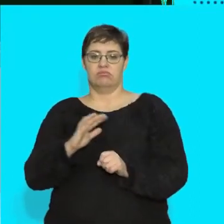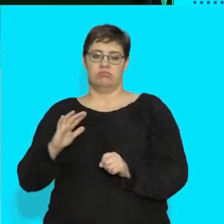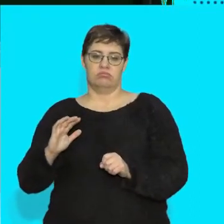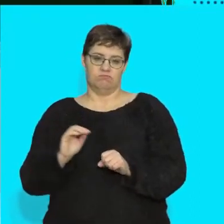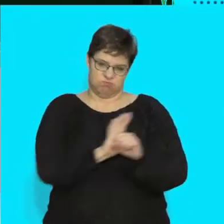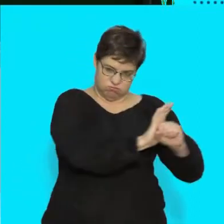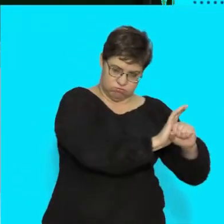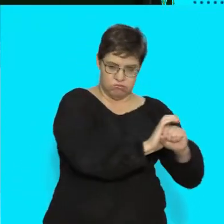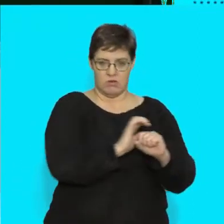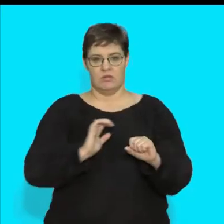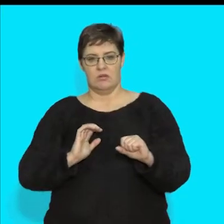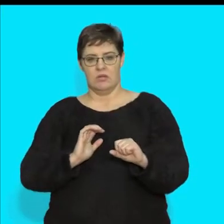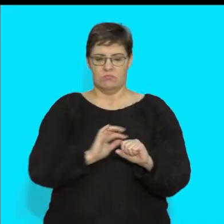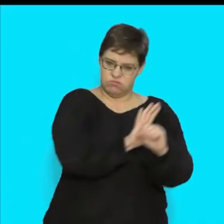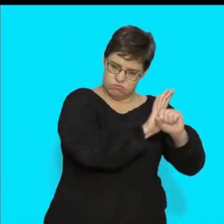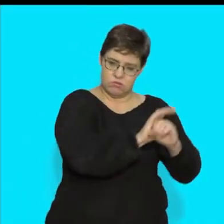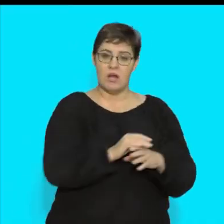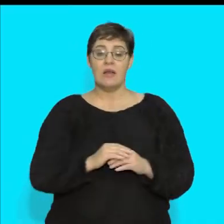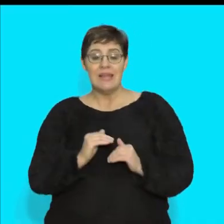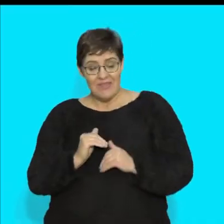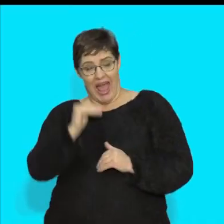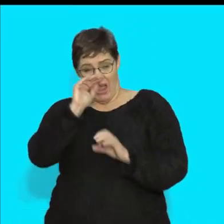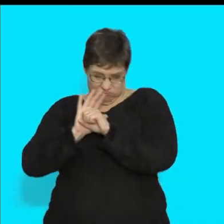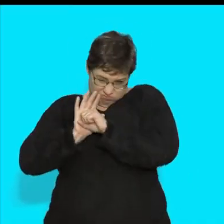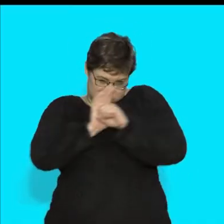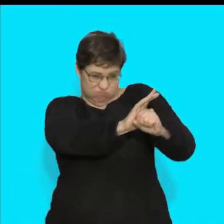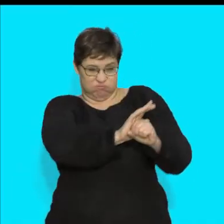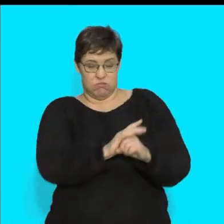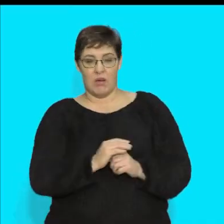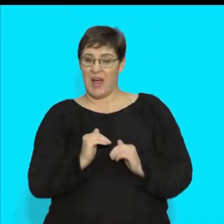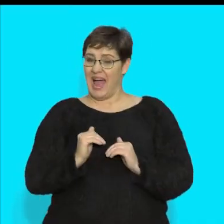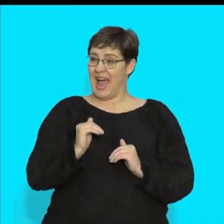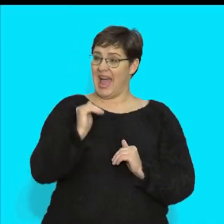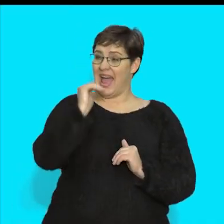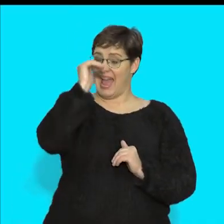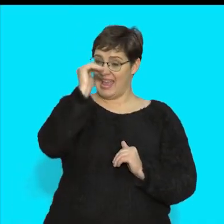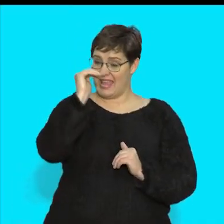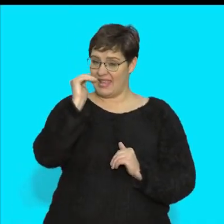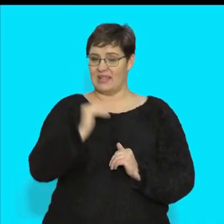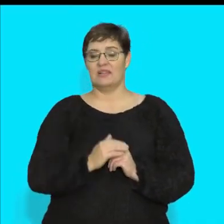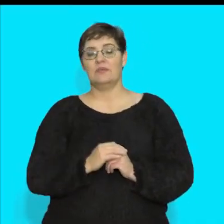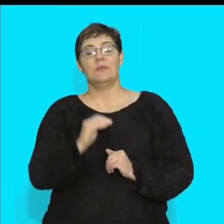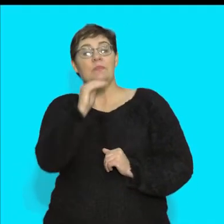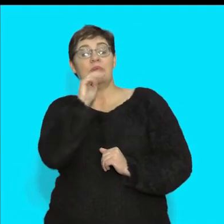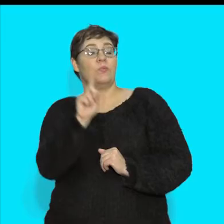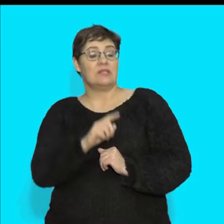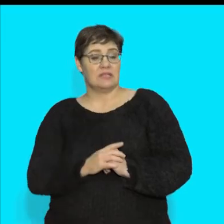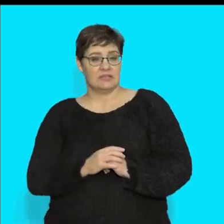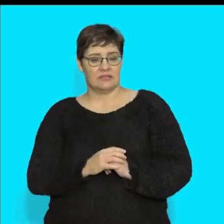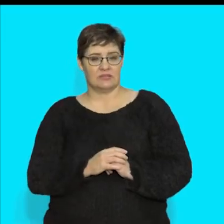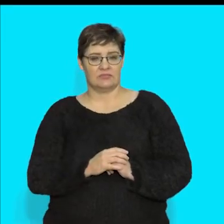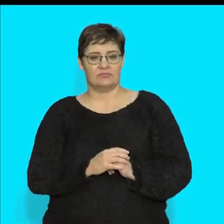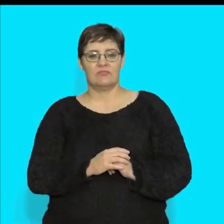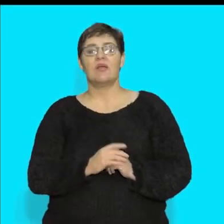as this goes higher, all right, so as we go higher, so what happens is we